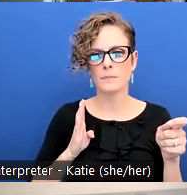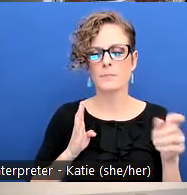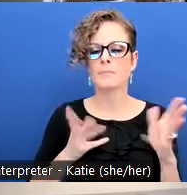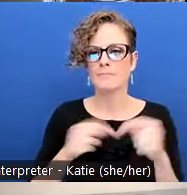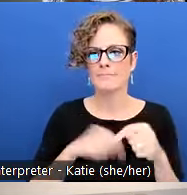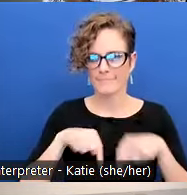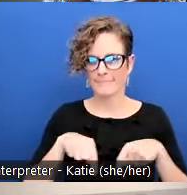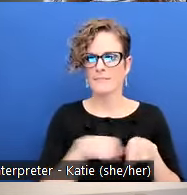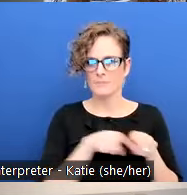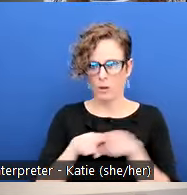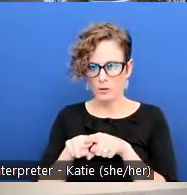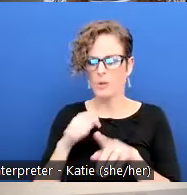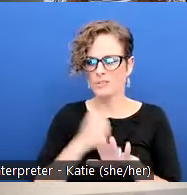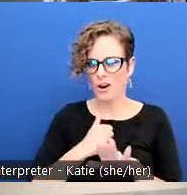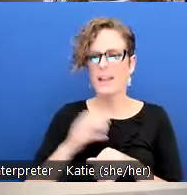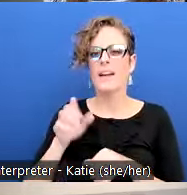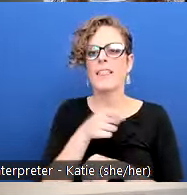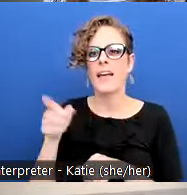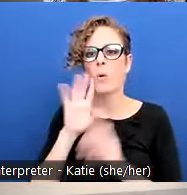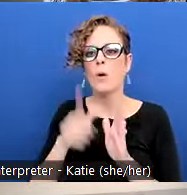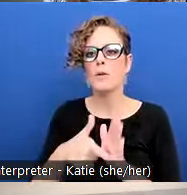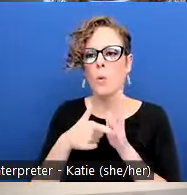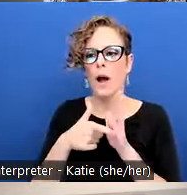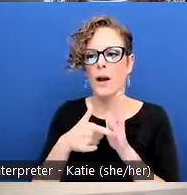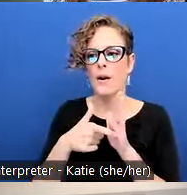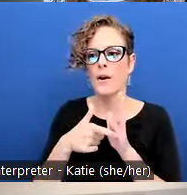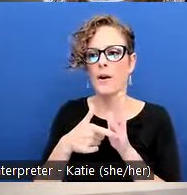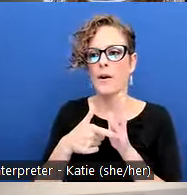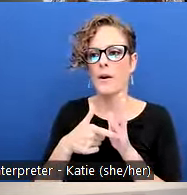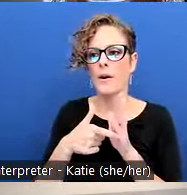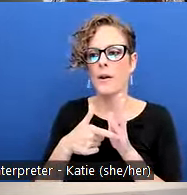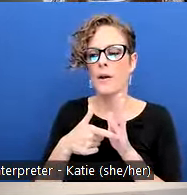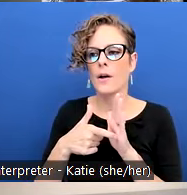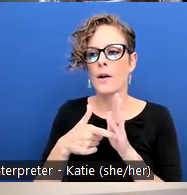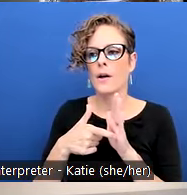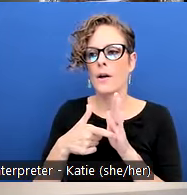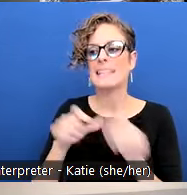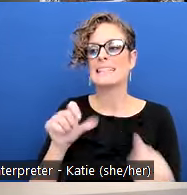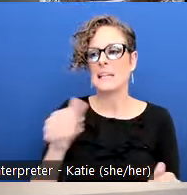they will be required to review 10% of treatment providers every 2 years.